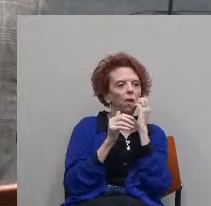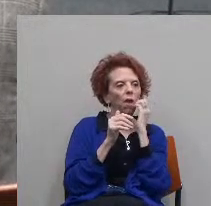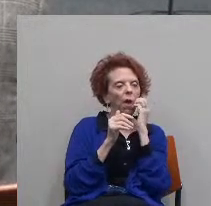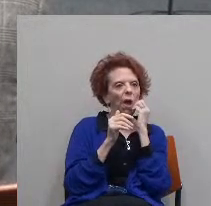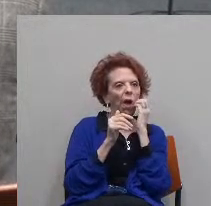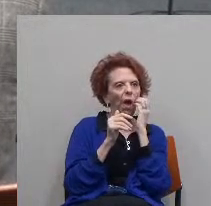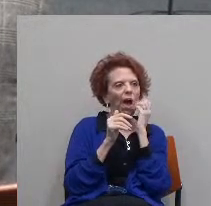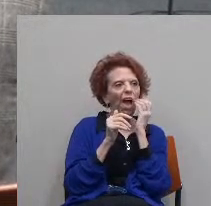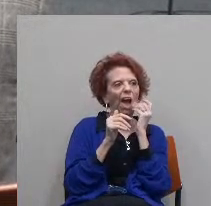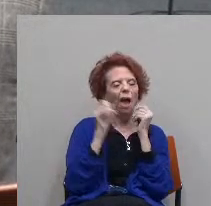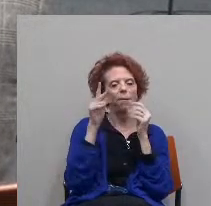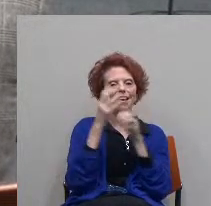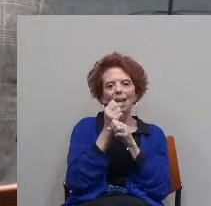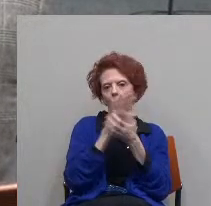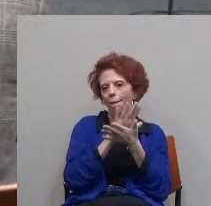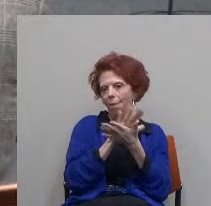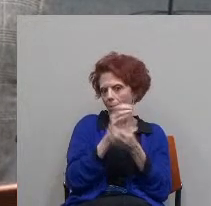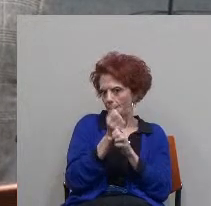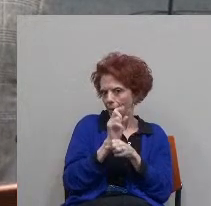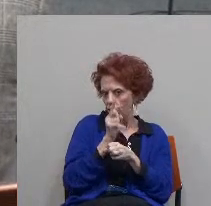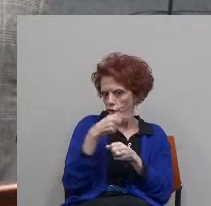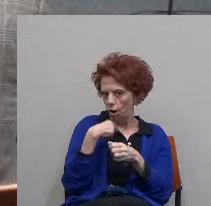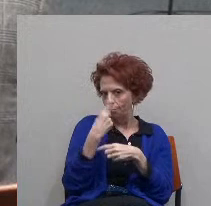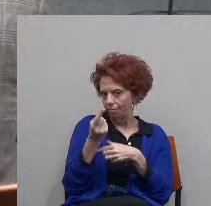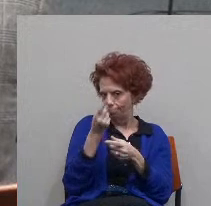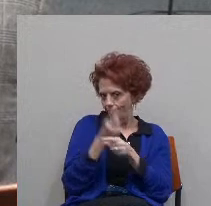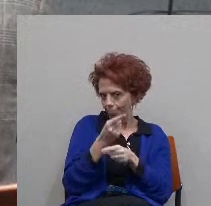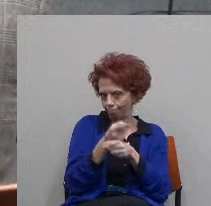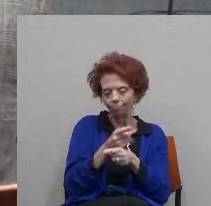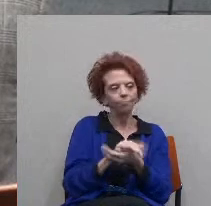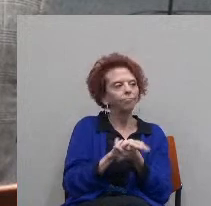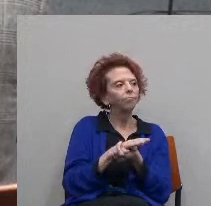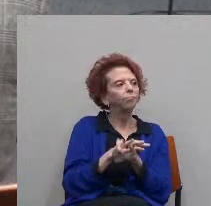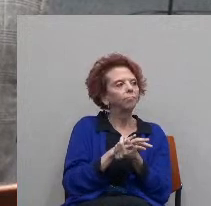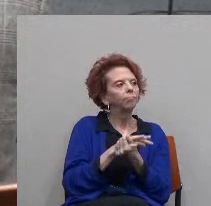I'm gonna pull up my little sheet just to make sure I'm doing this properly.